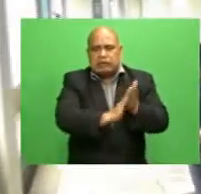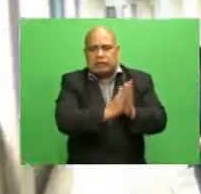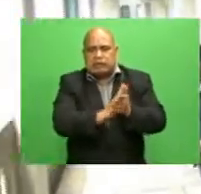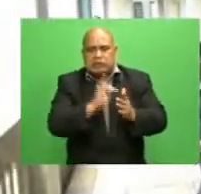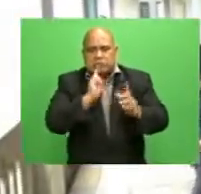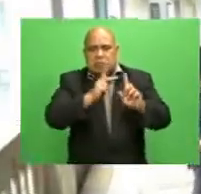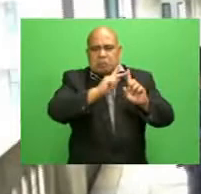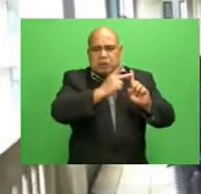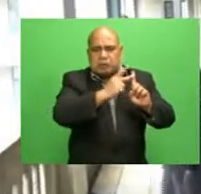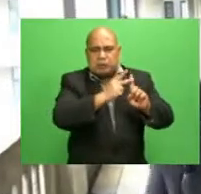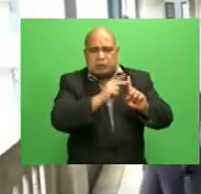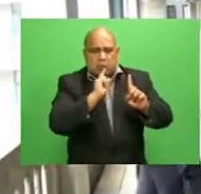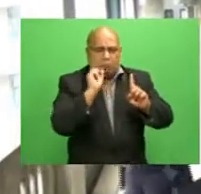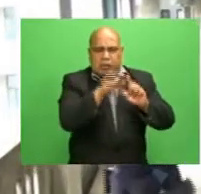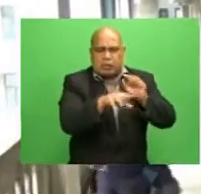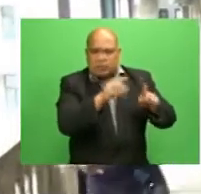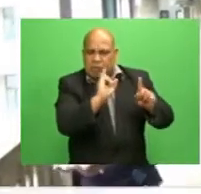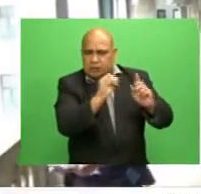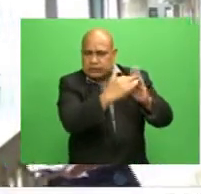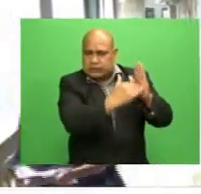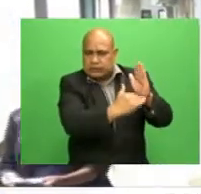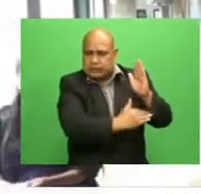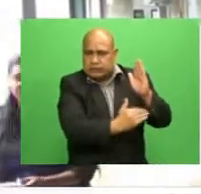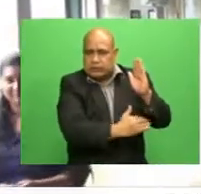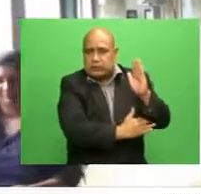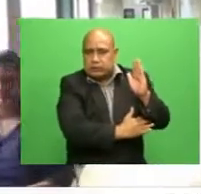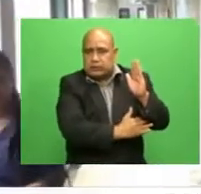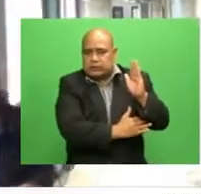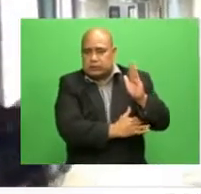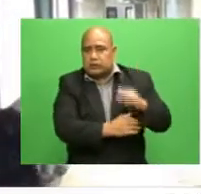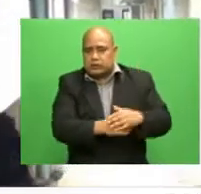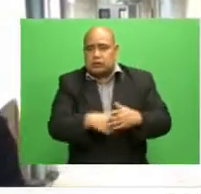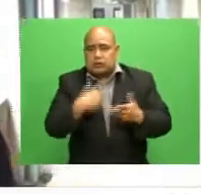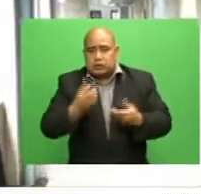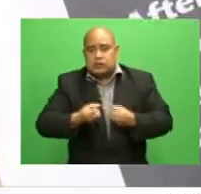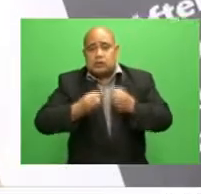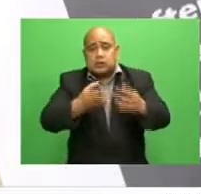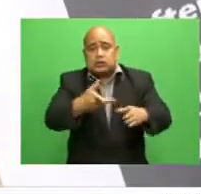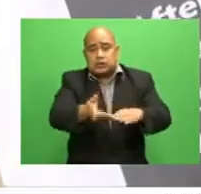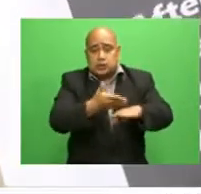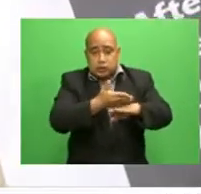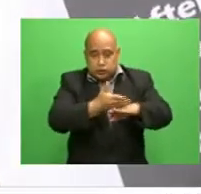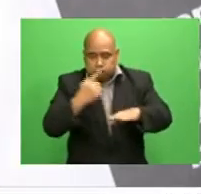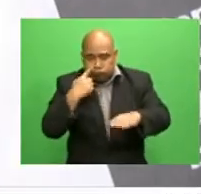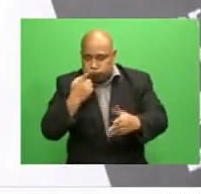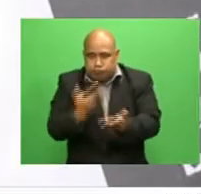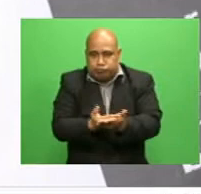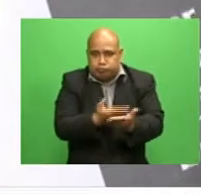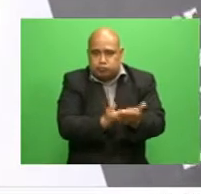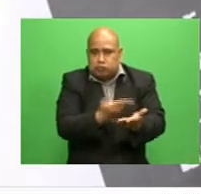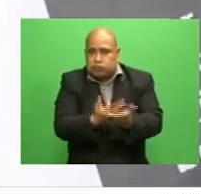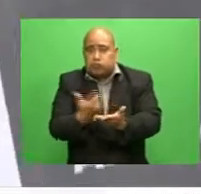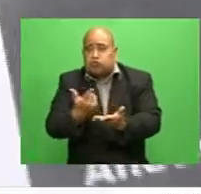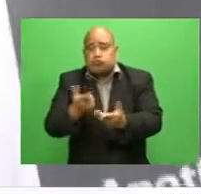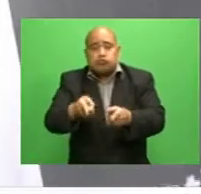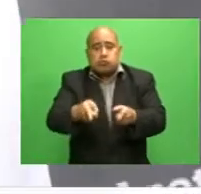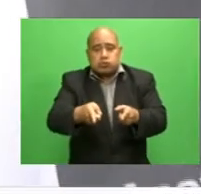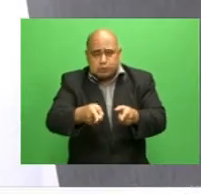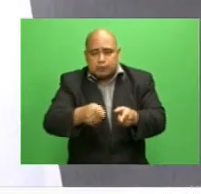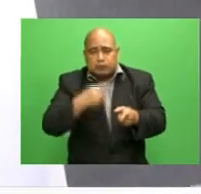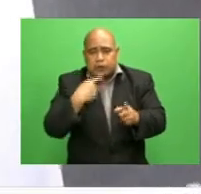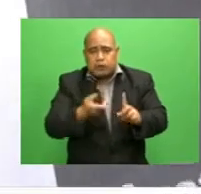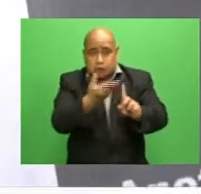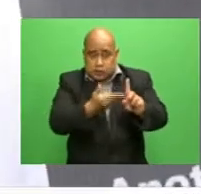page. The PM's lawyer today presented new evidence of printouts from Ravindra Singh's Facebook and says until 2 days